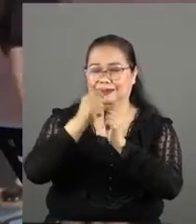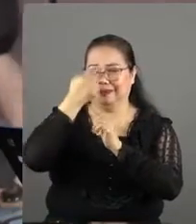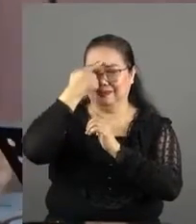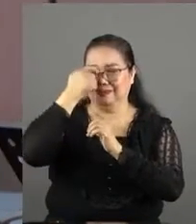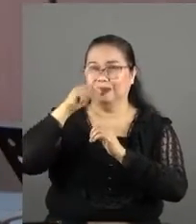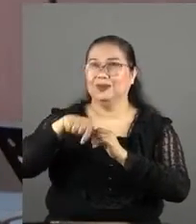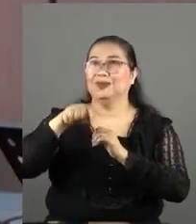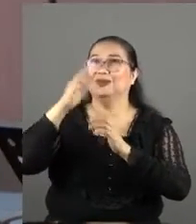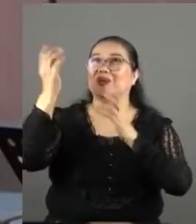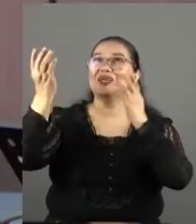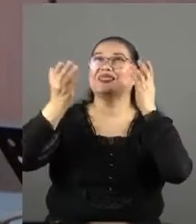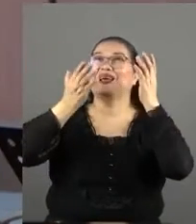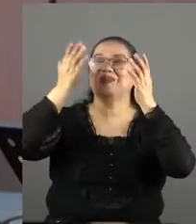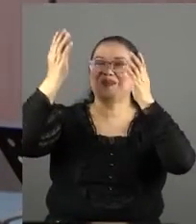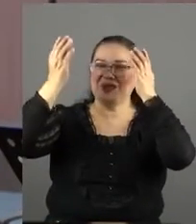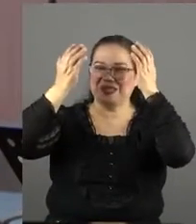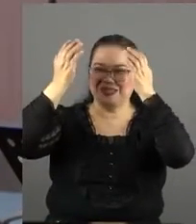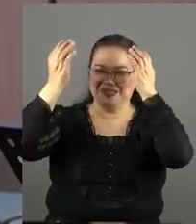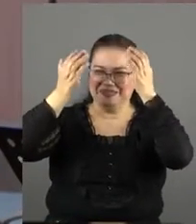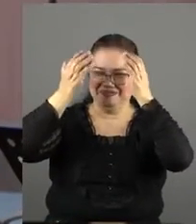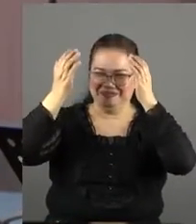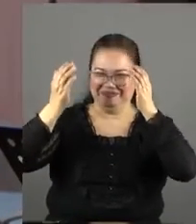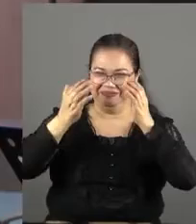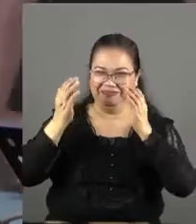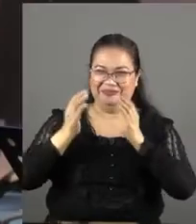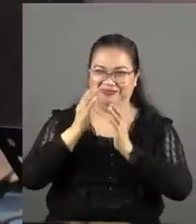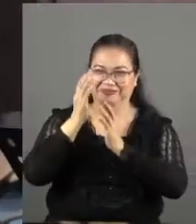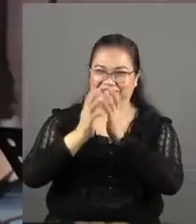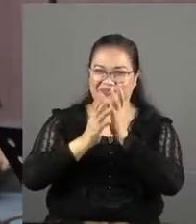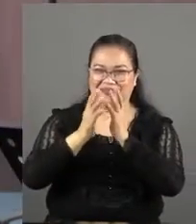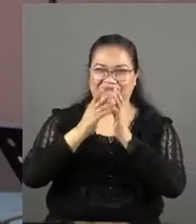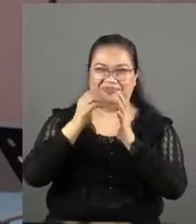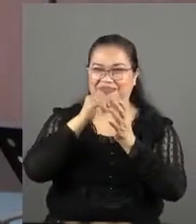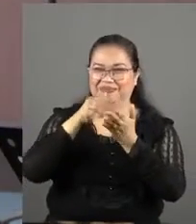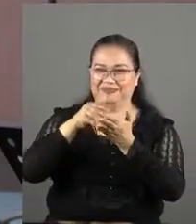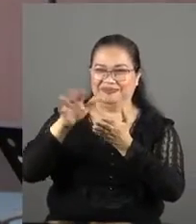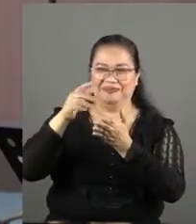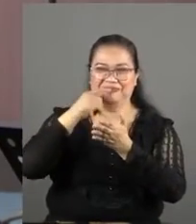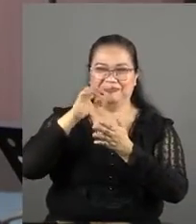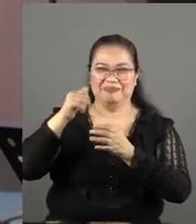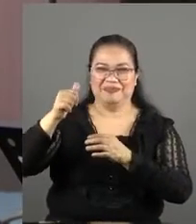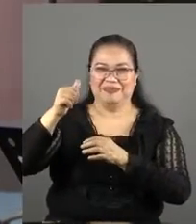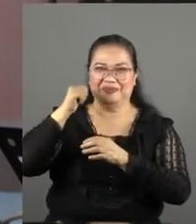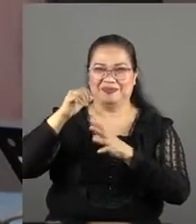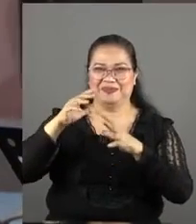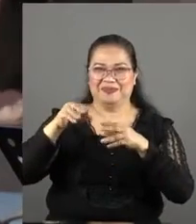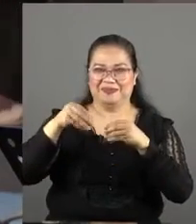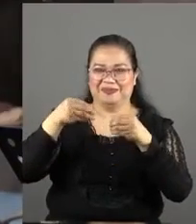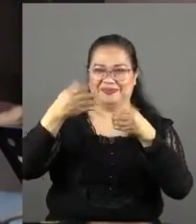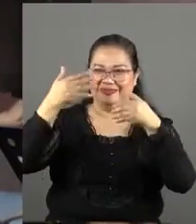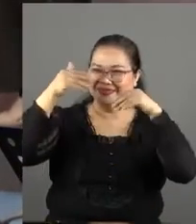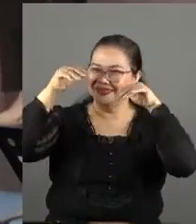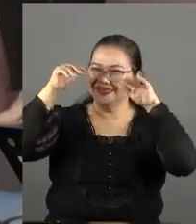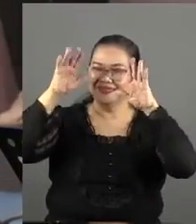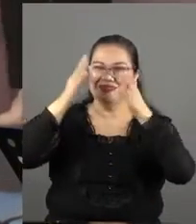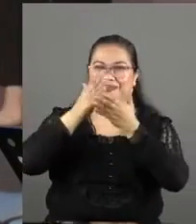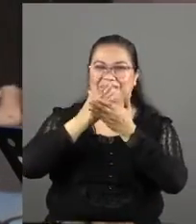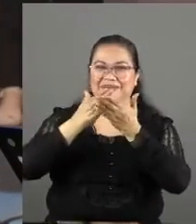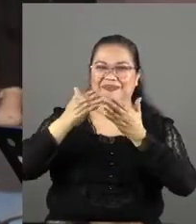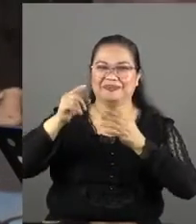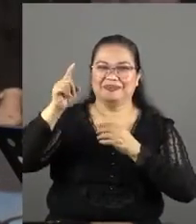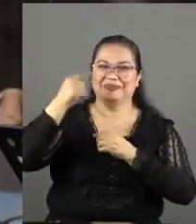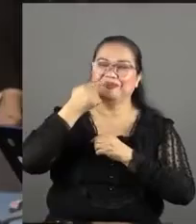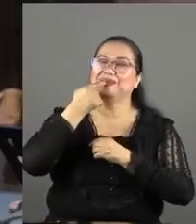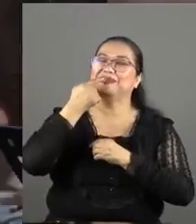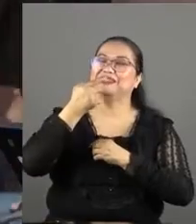is a celebration. And may they not exclude themselves because they refuse to give up something that you're